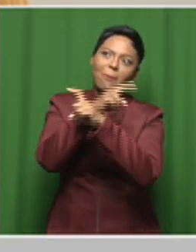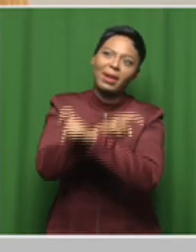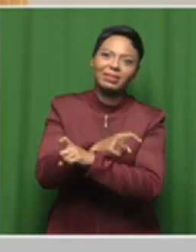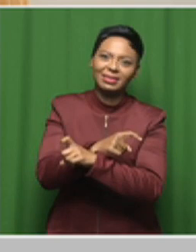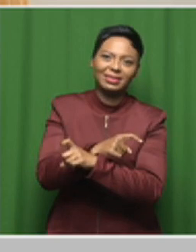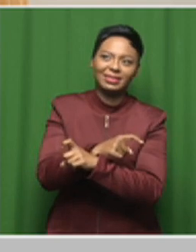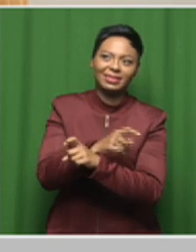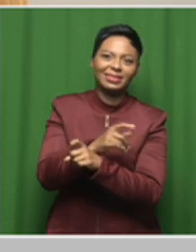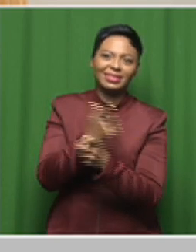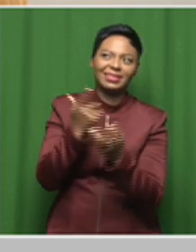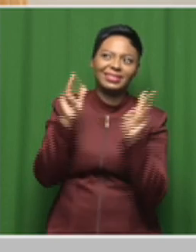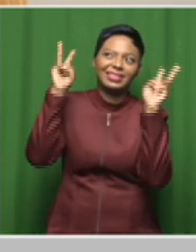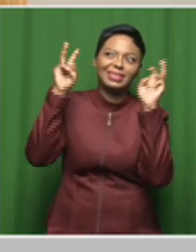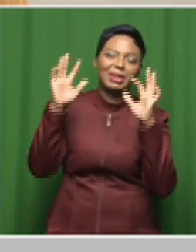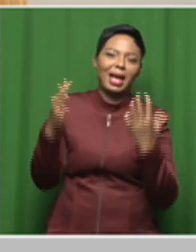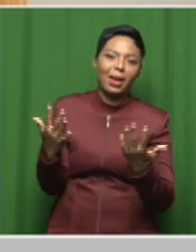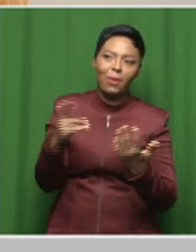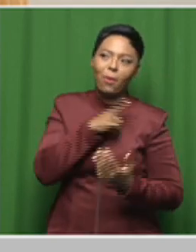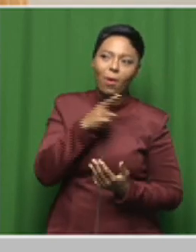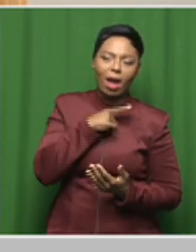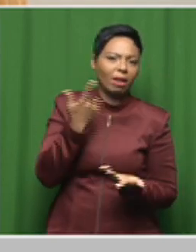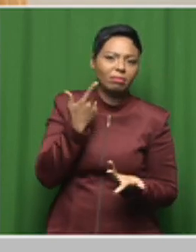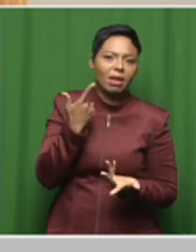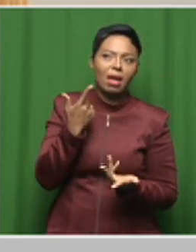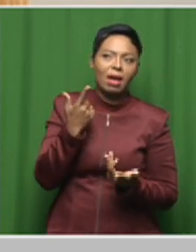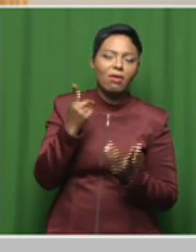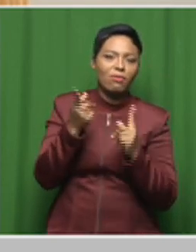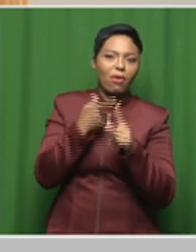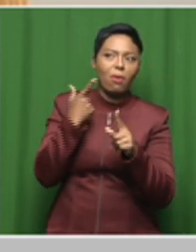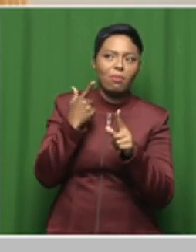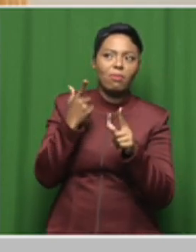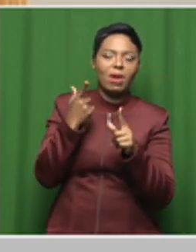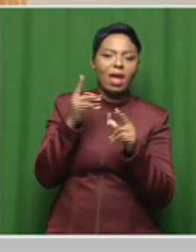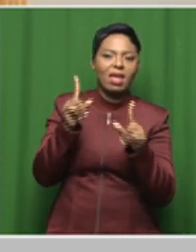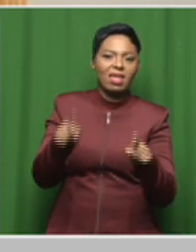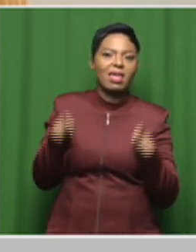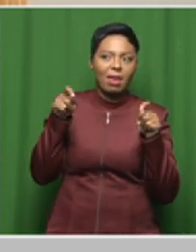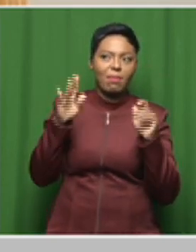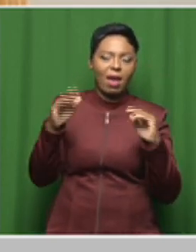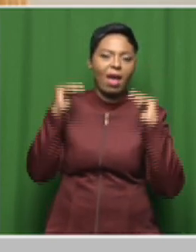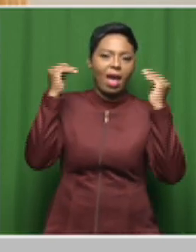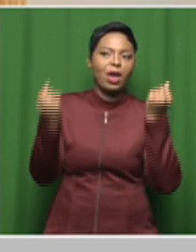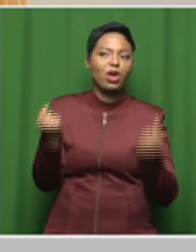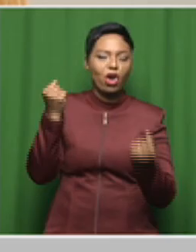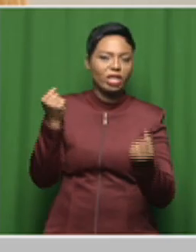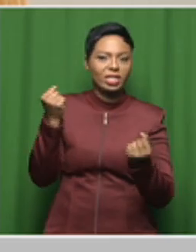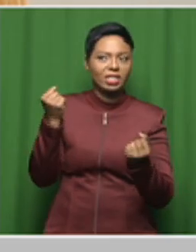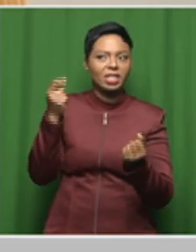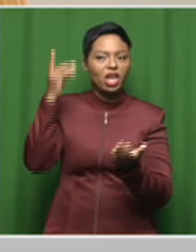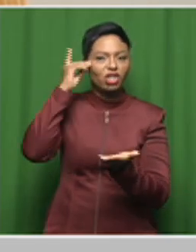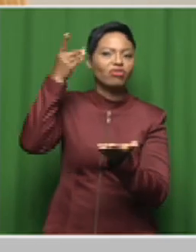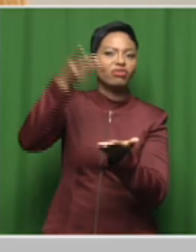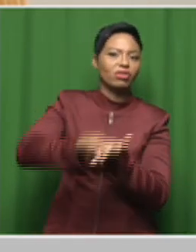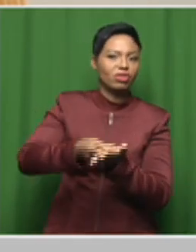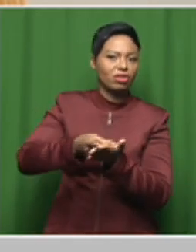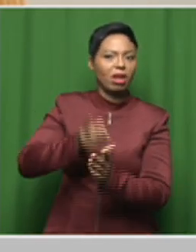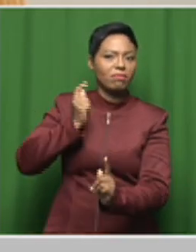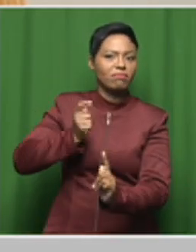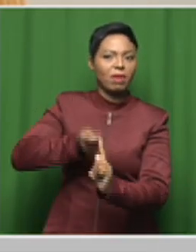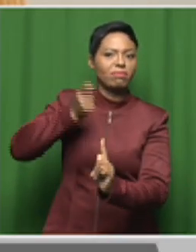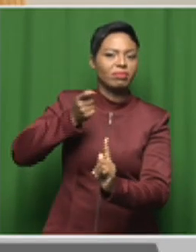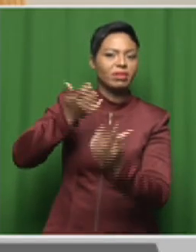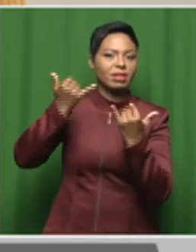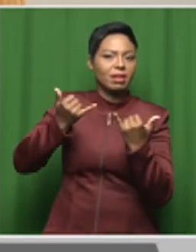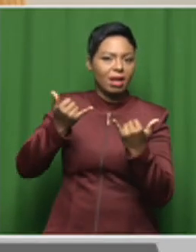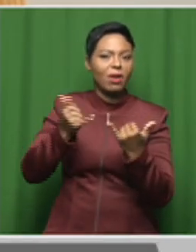we heard that judgment from the Cape High Court ordering the reversal for VAT, and